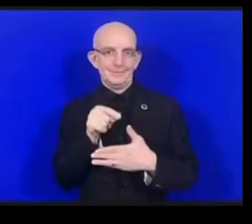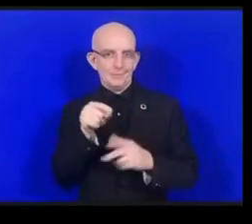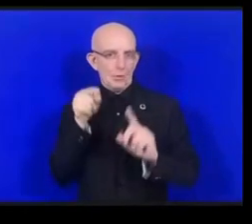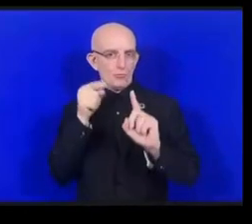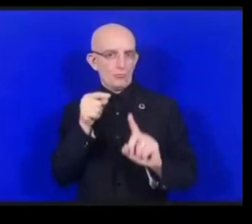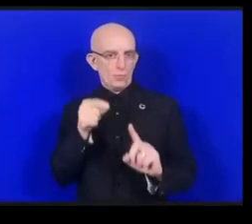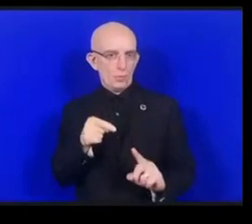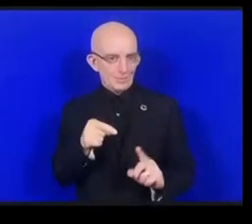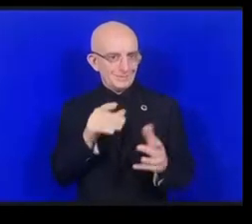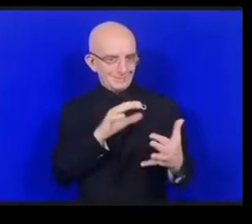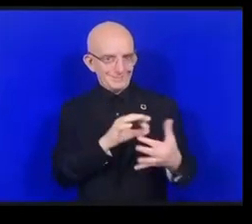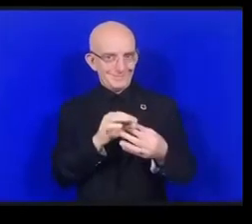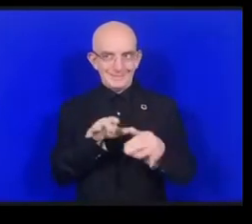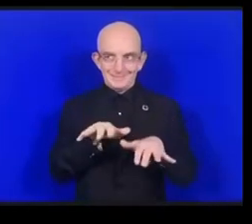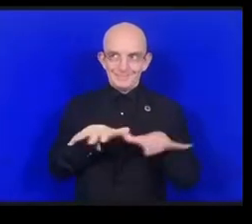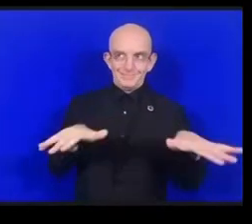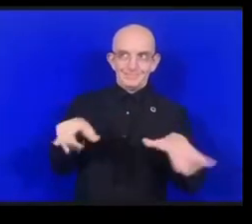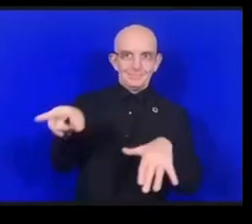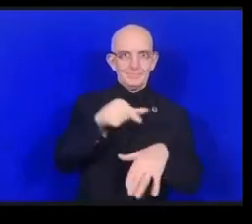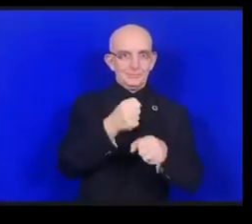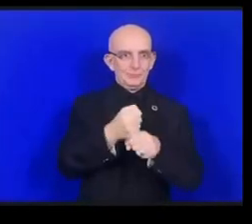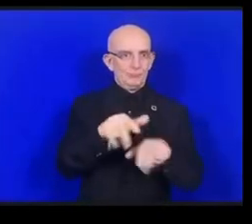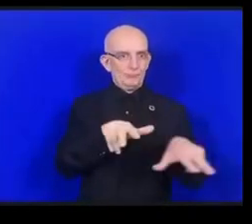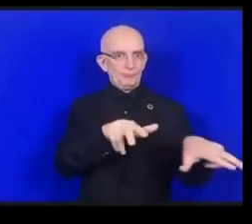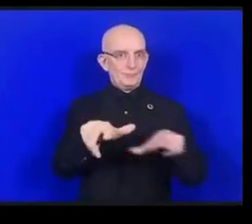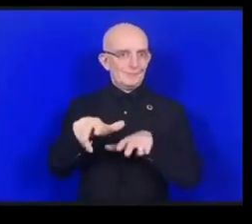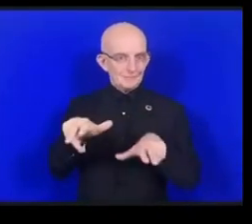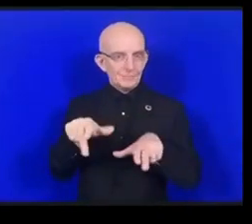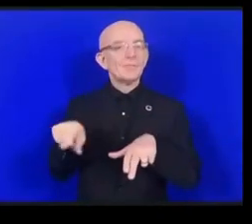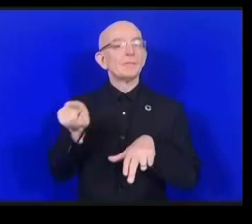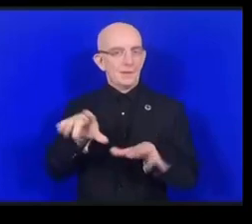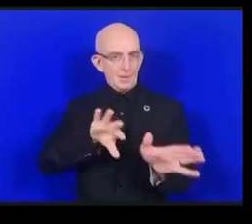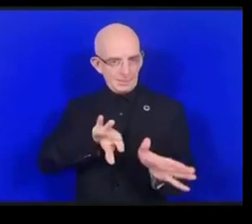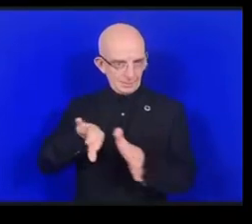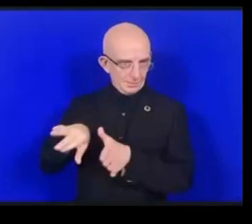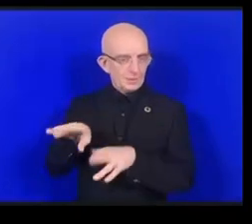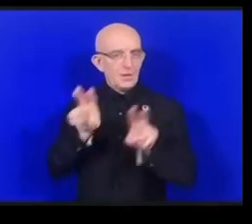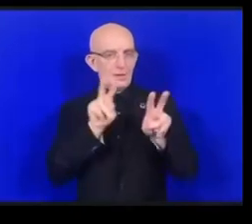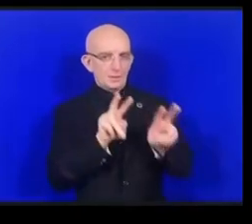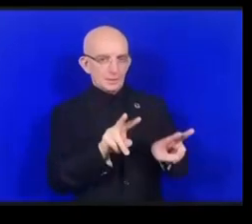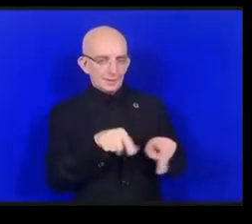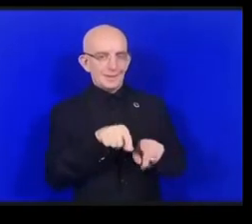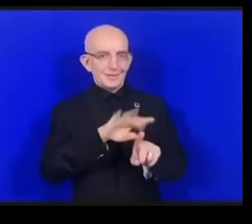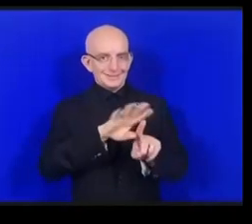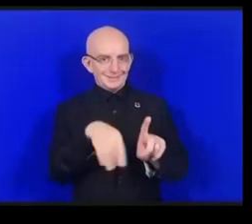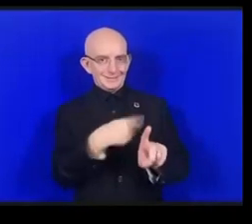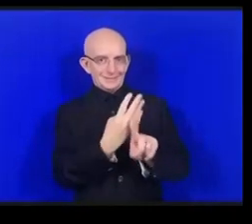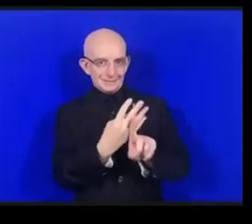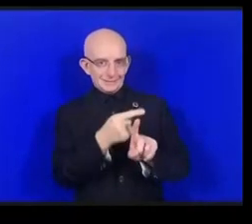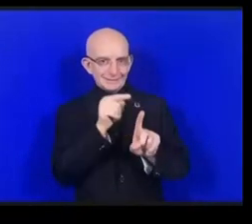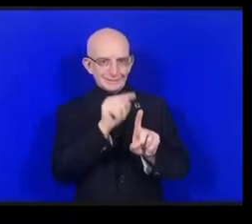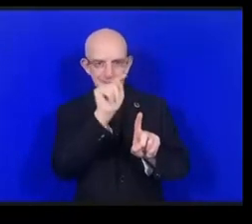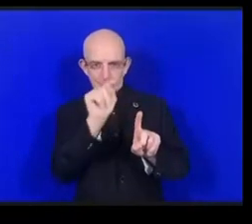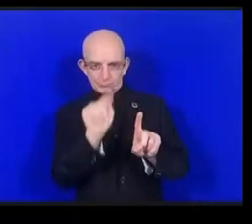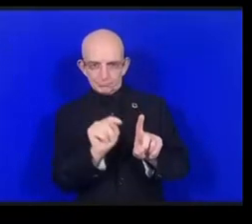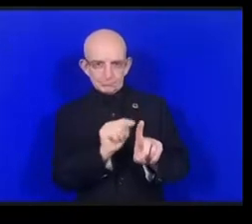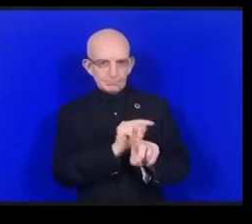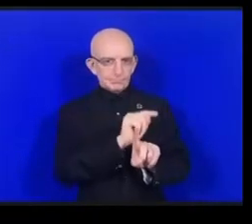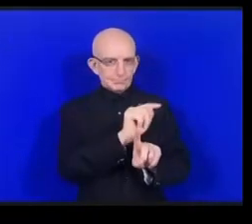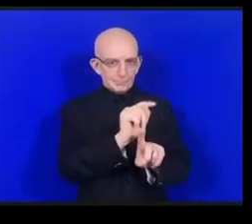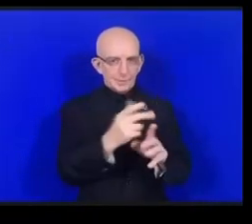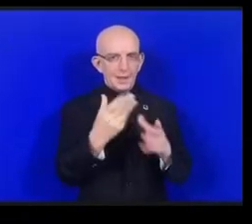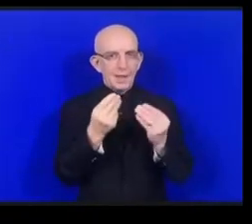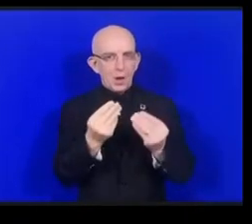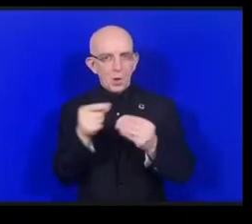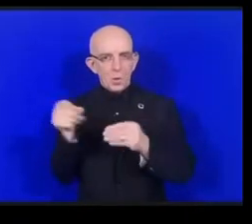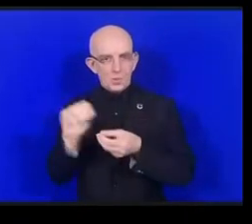things could actually be used to to to assist to solve the goals of that and and you start